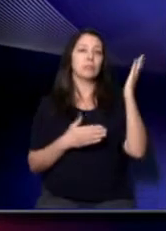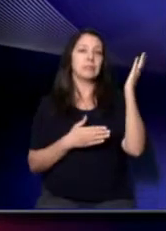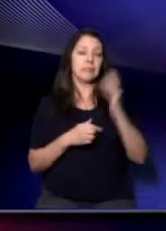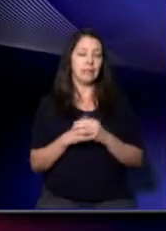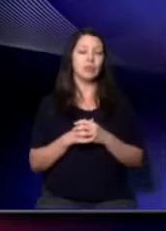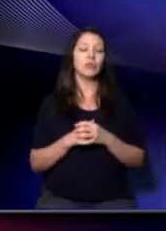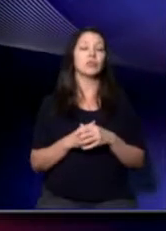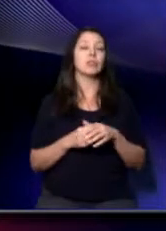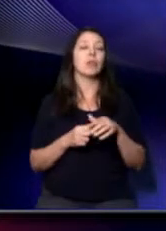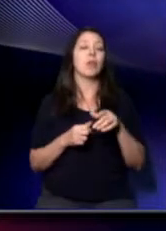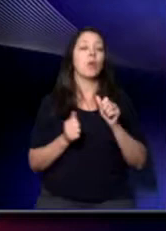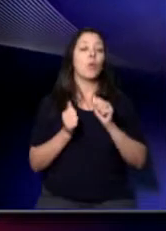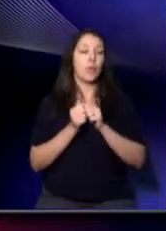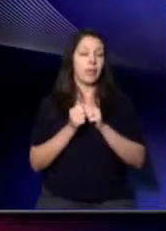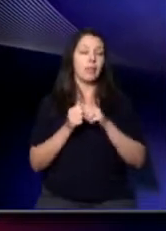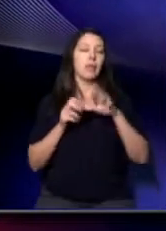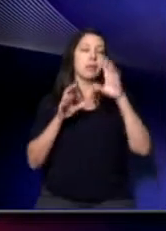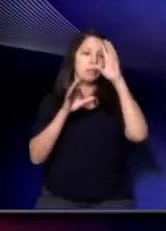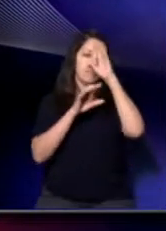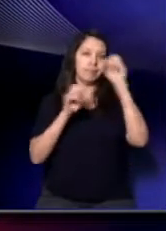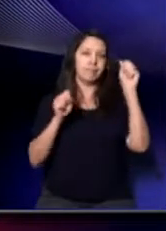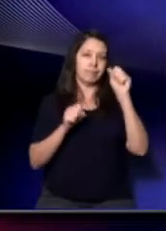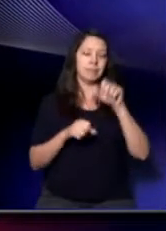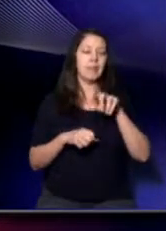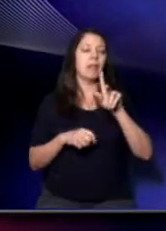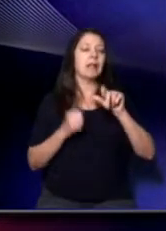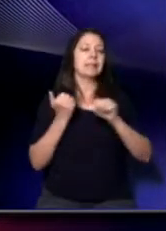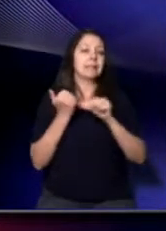by the Assistant Superintendent Rex.